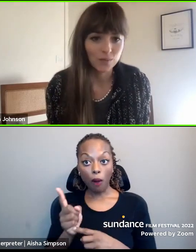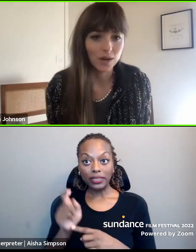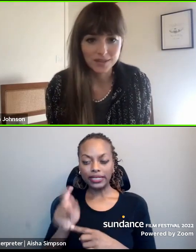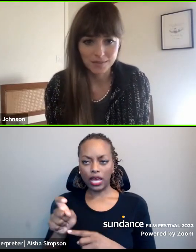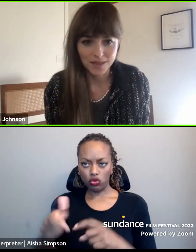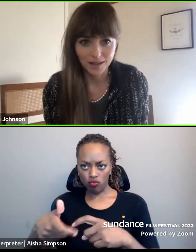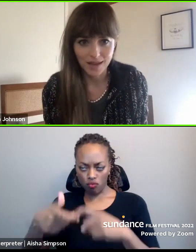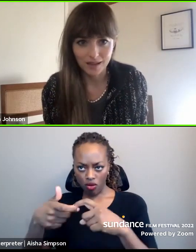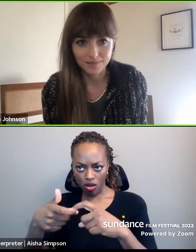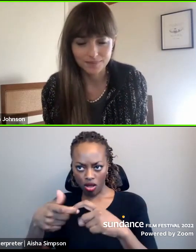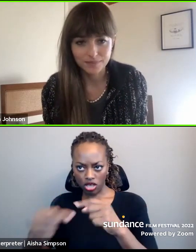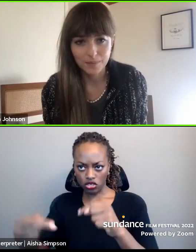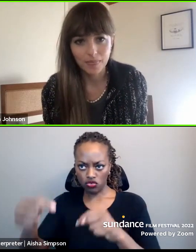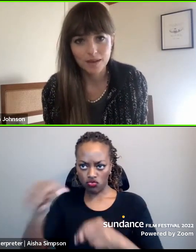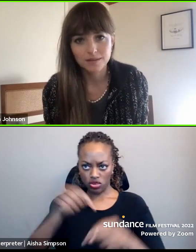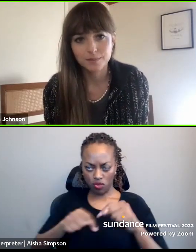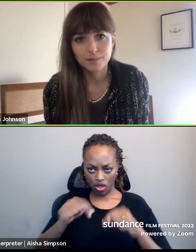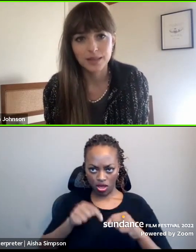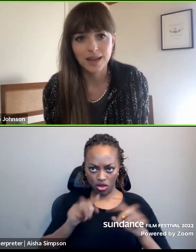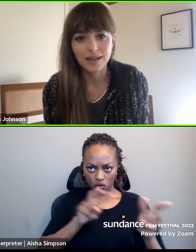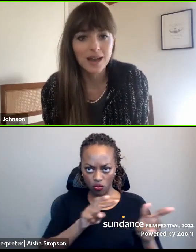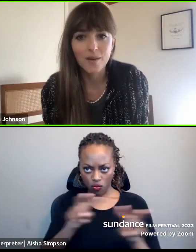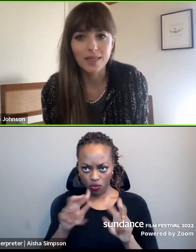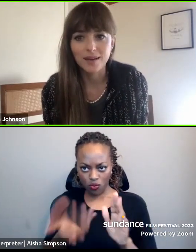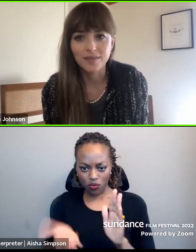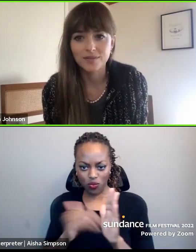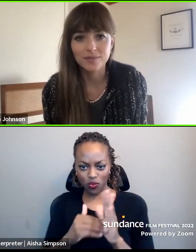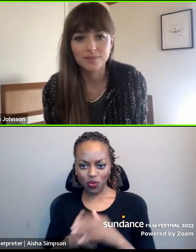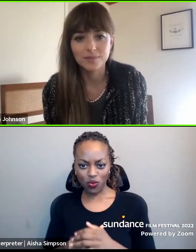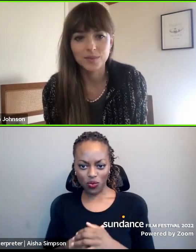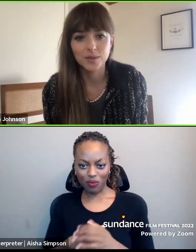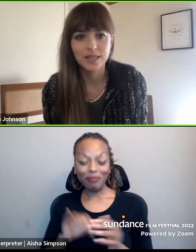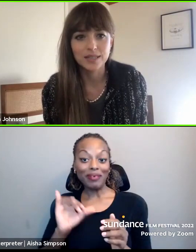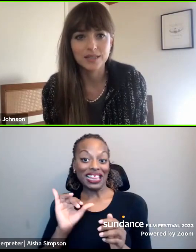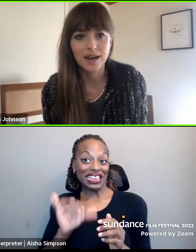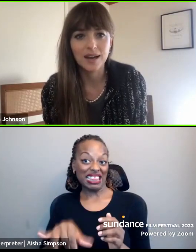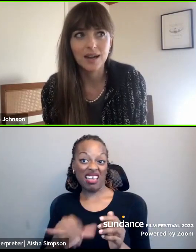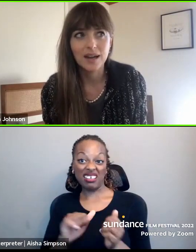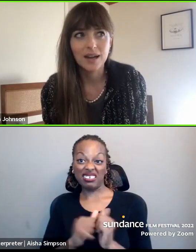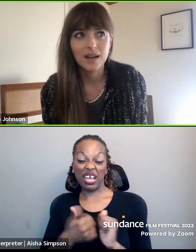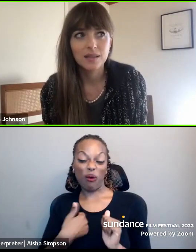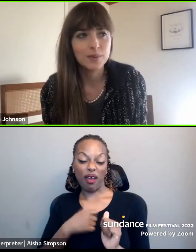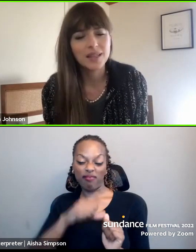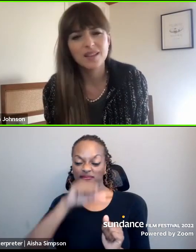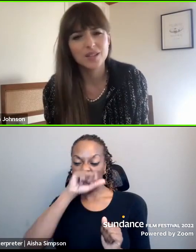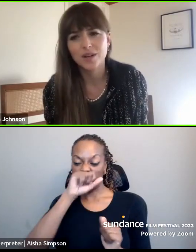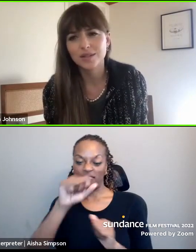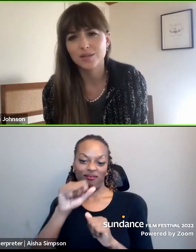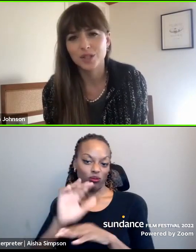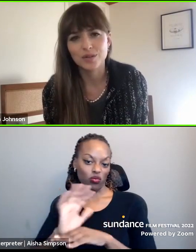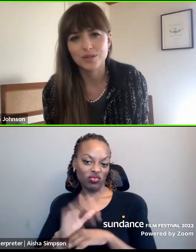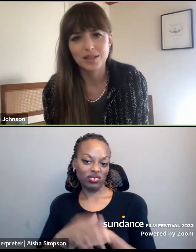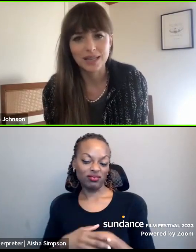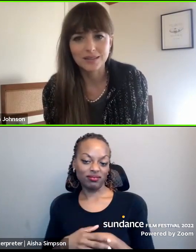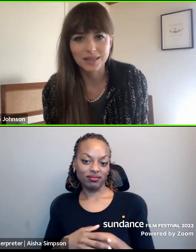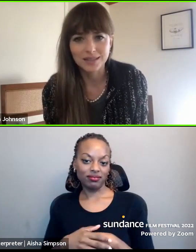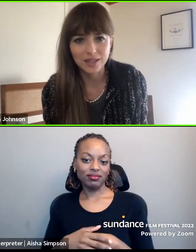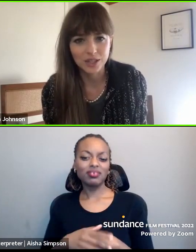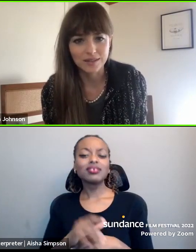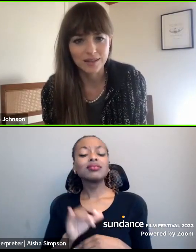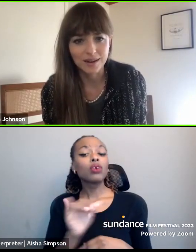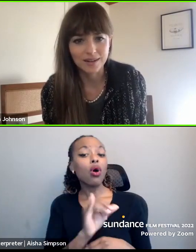rewind it and watch something again. But that's how I love movies. But then there's also shows